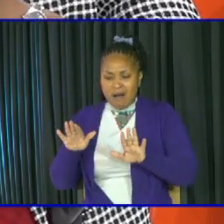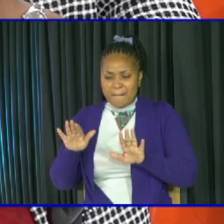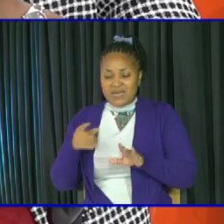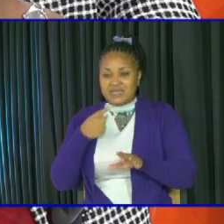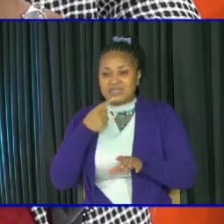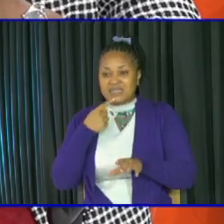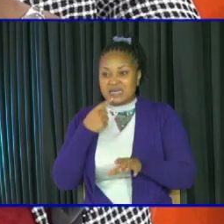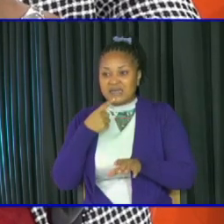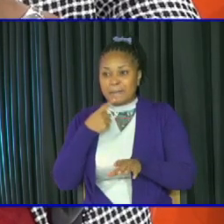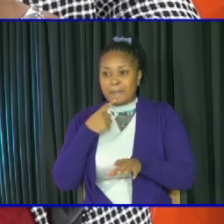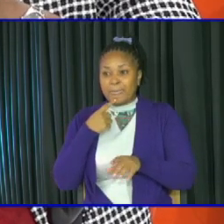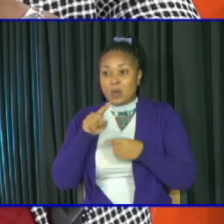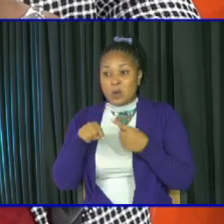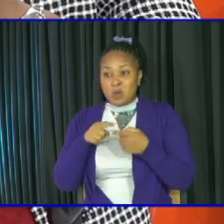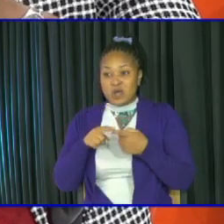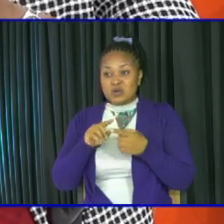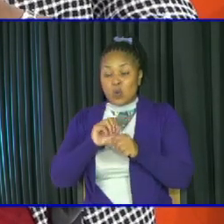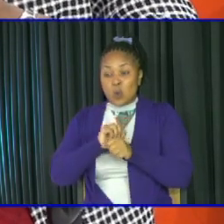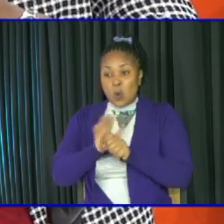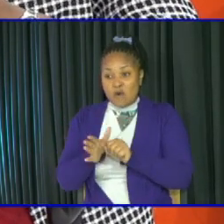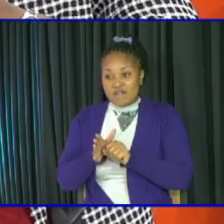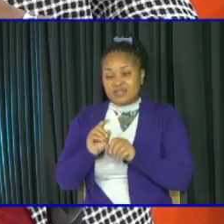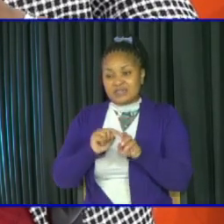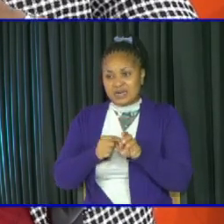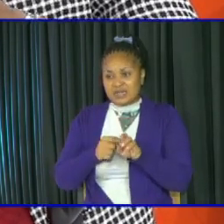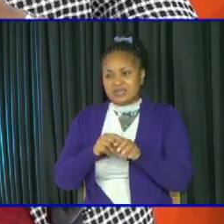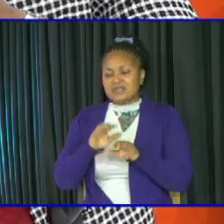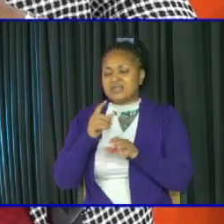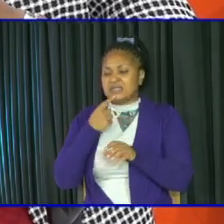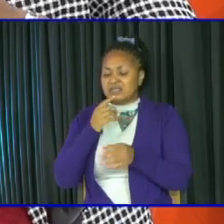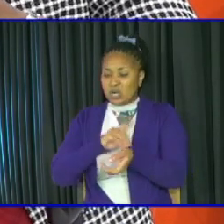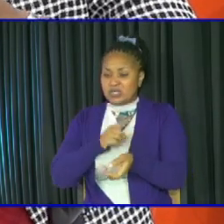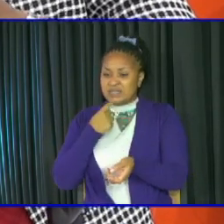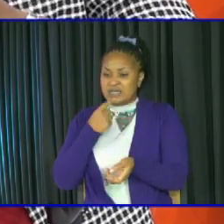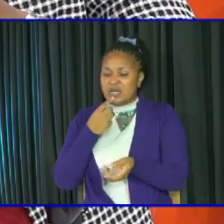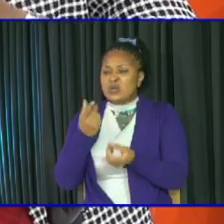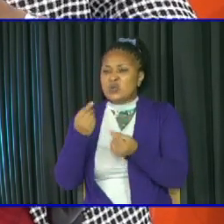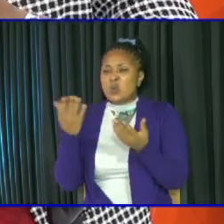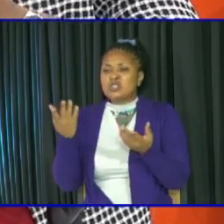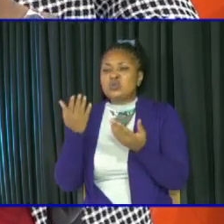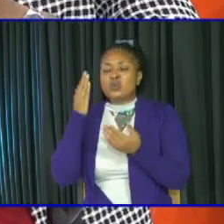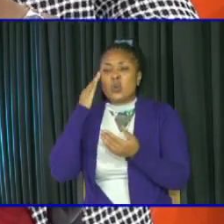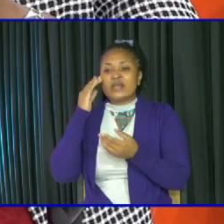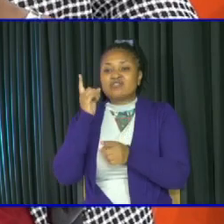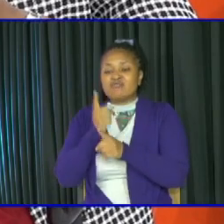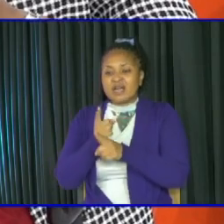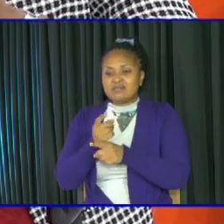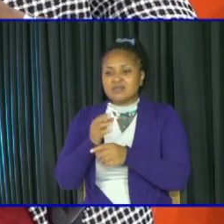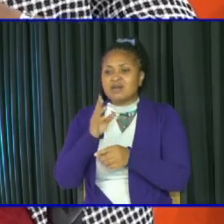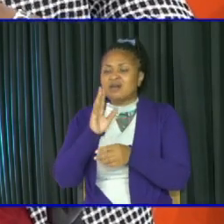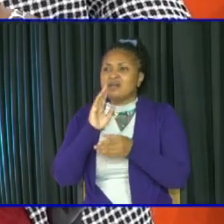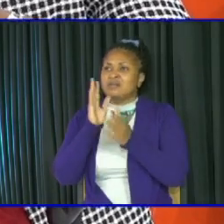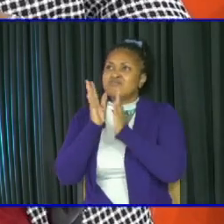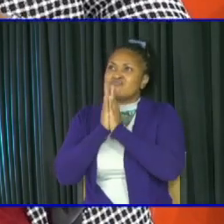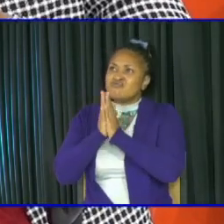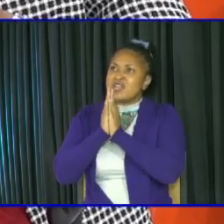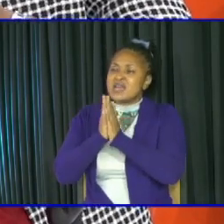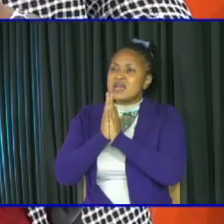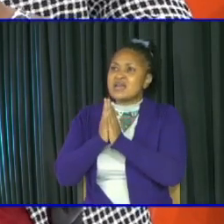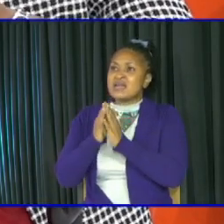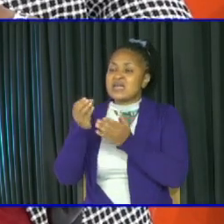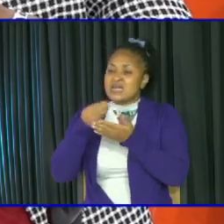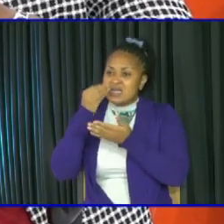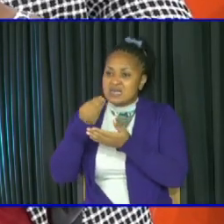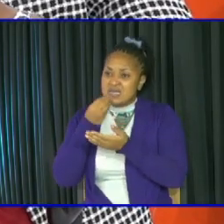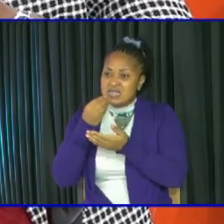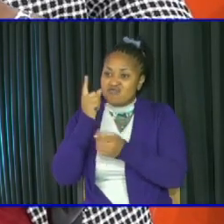got flustered when COVID struck, do what you know is right. Speak to God. Eat right, exercise, do